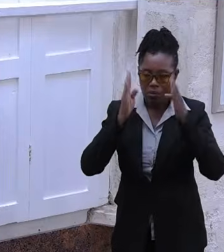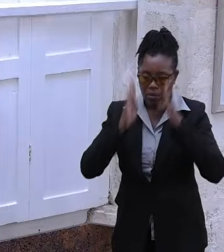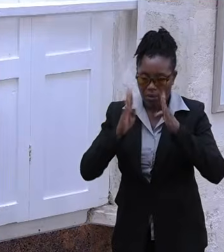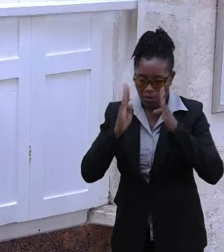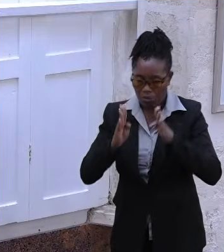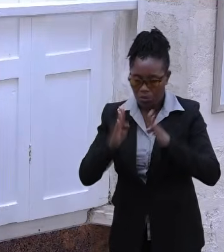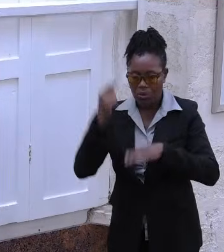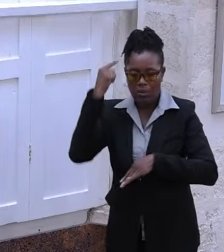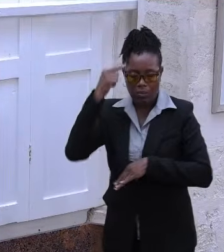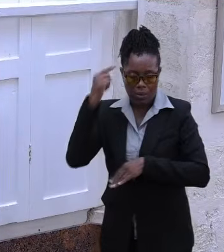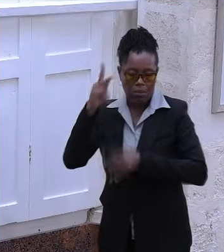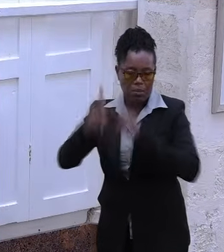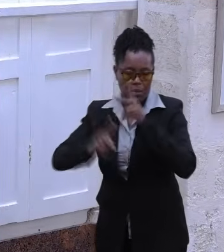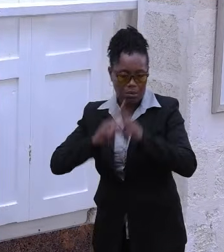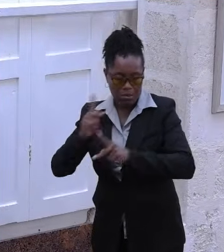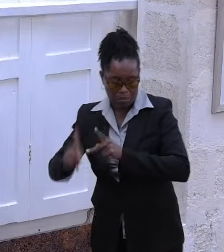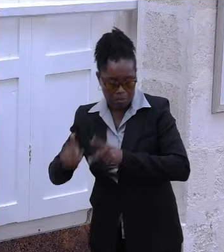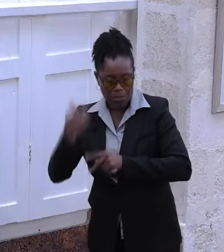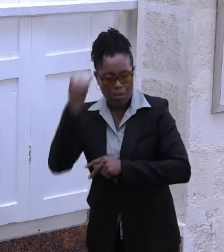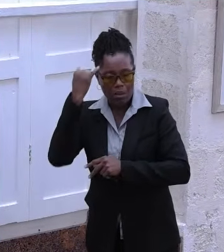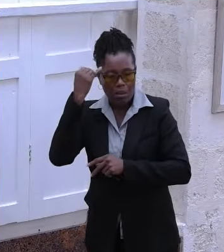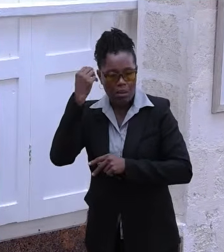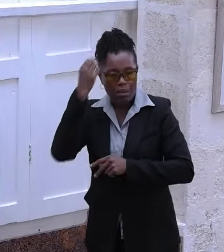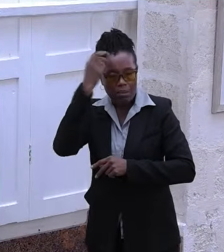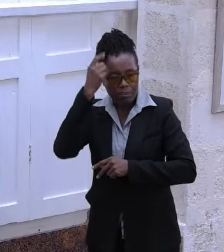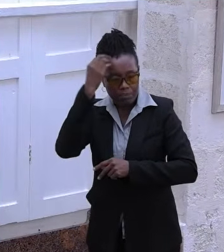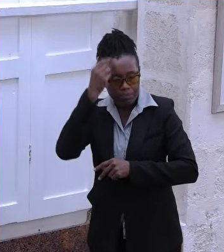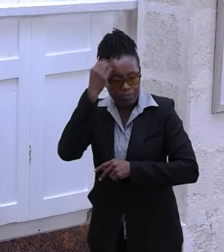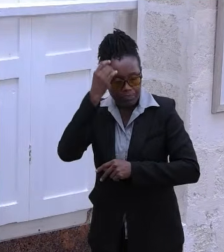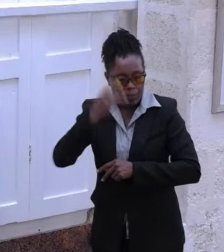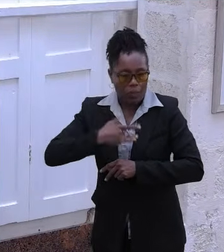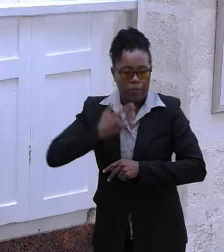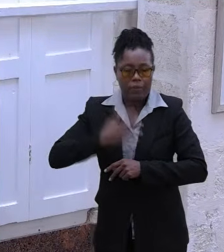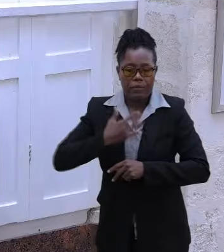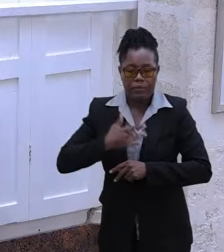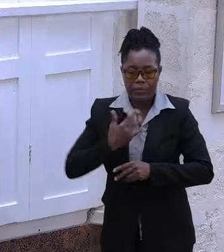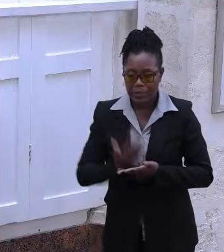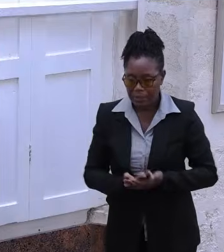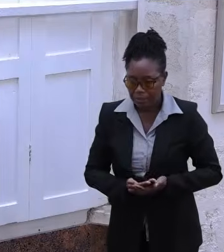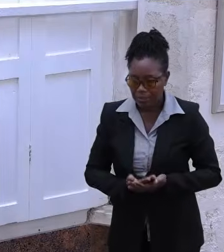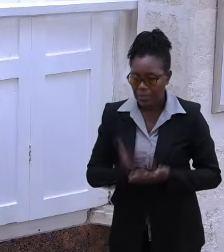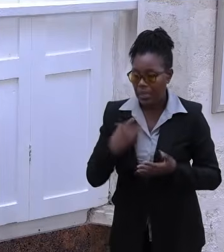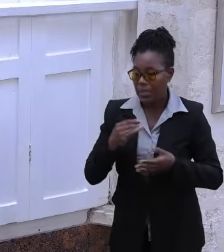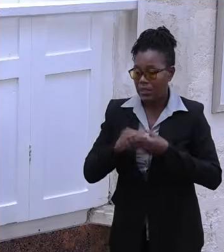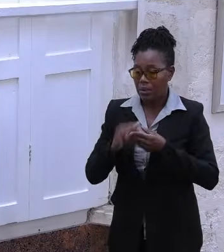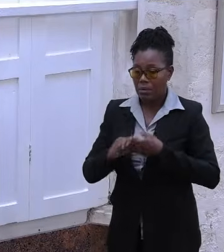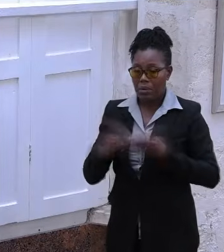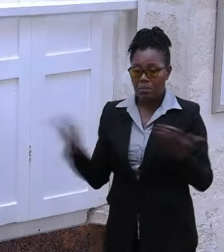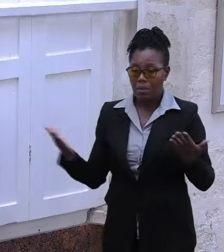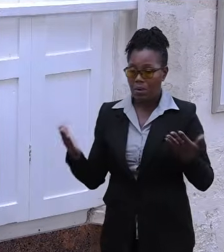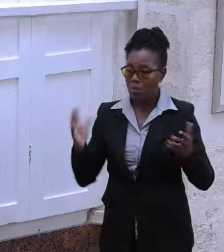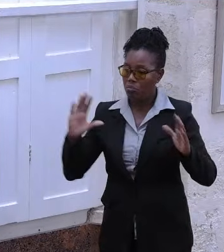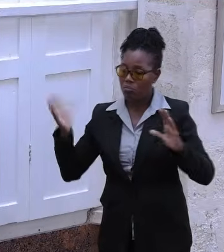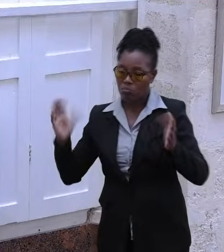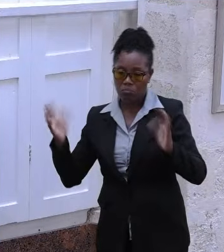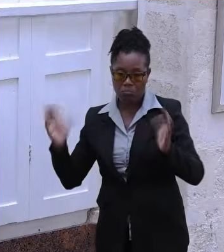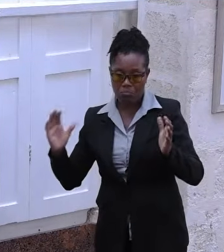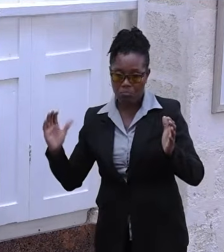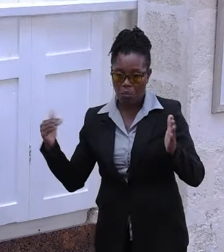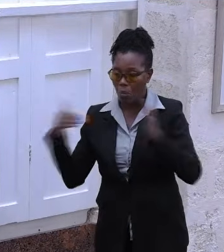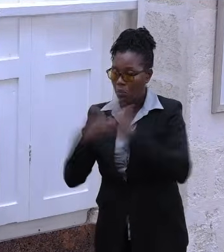And it should not be taken in the position of a BLP versus DLP situation. We're not here for that,